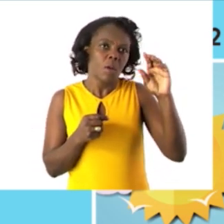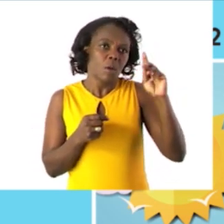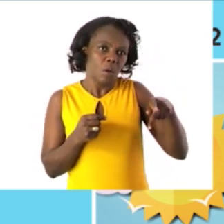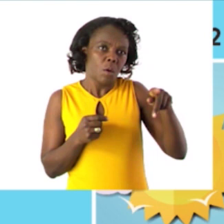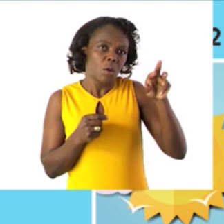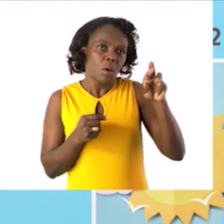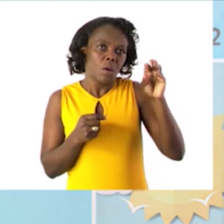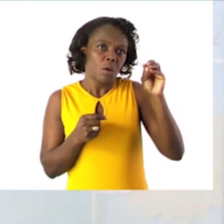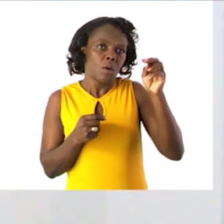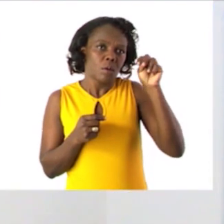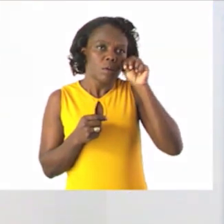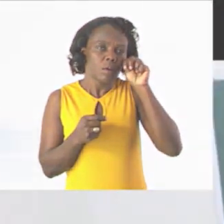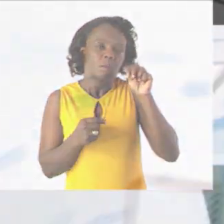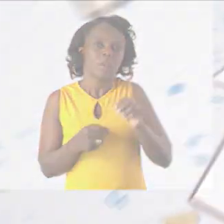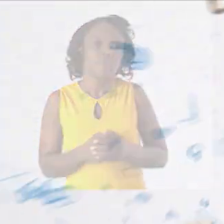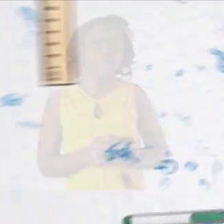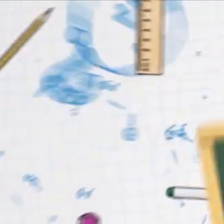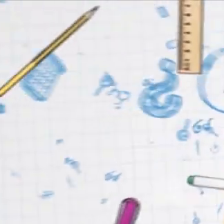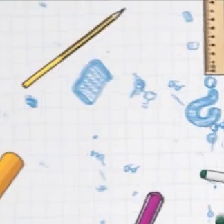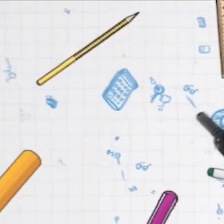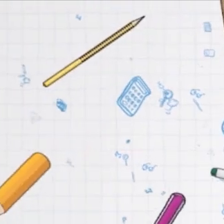and pronouns.